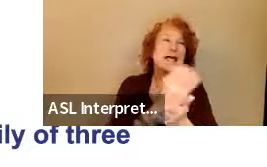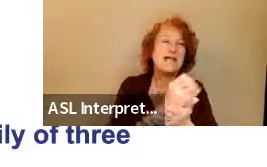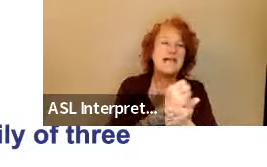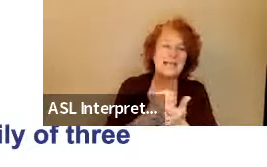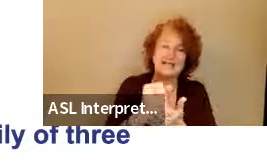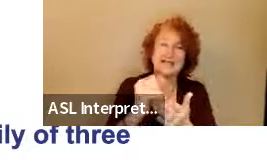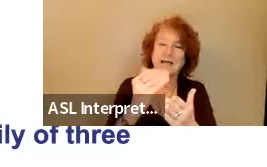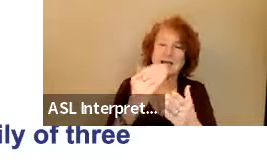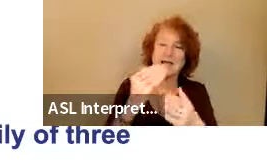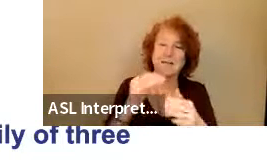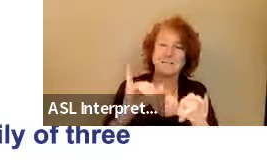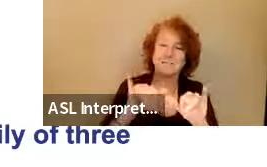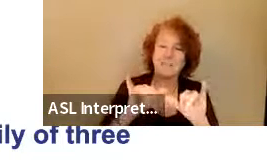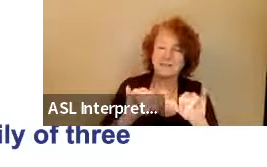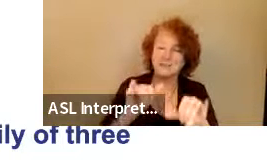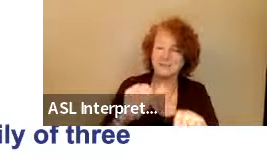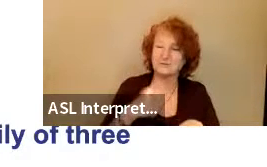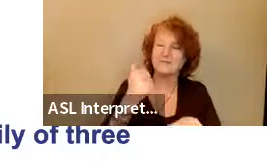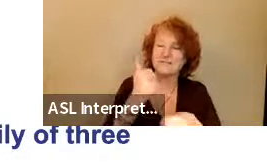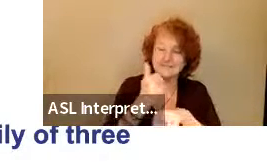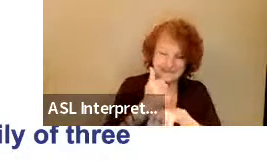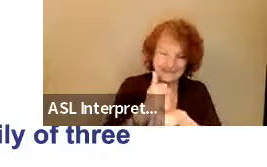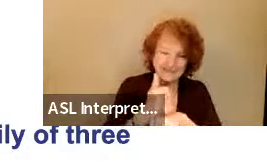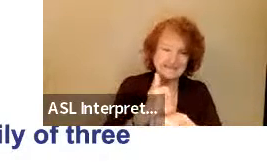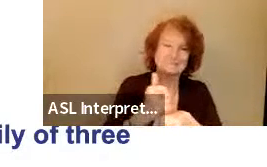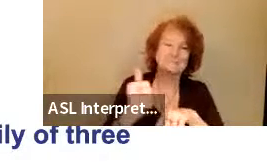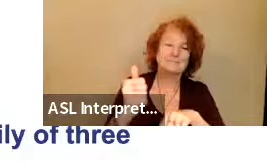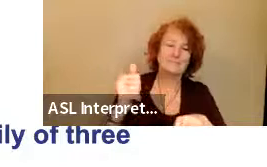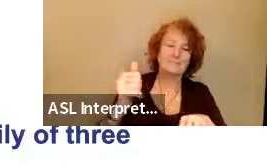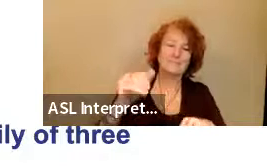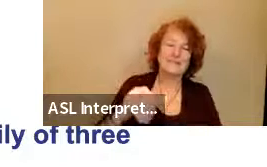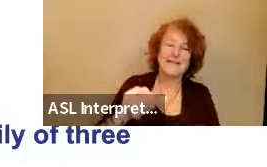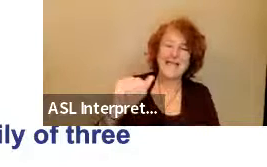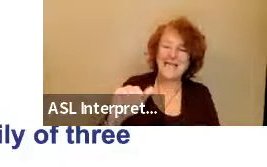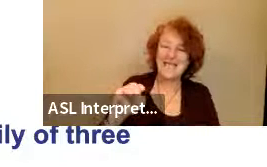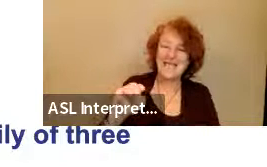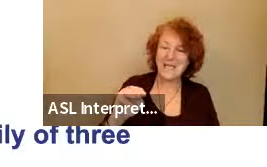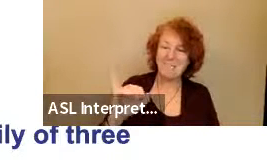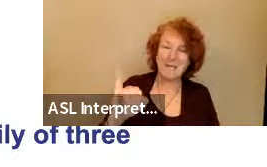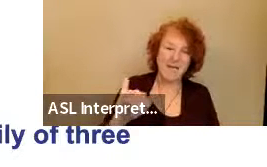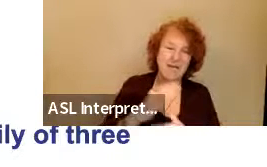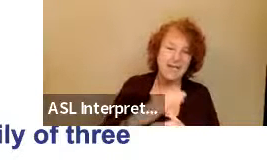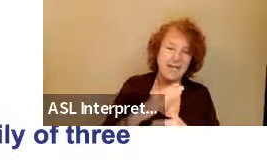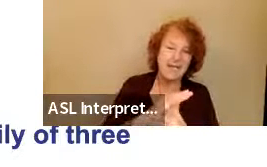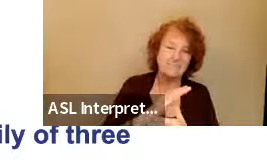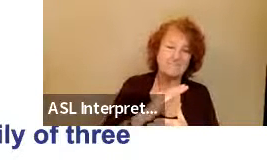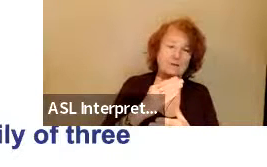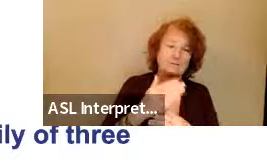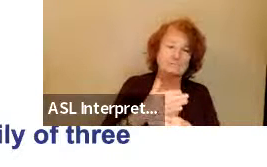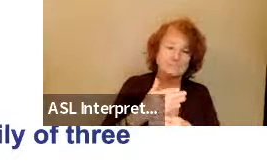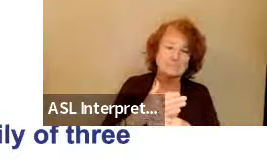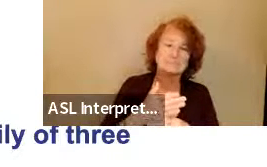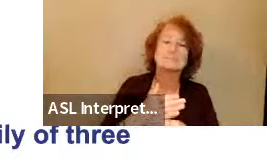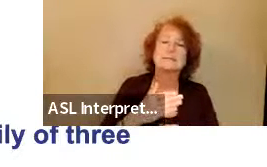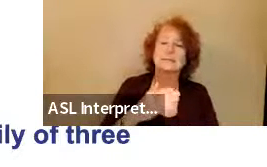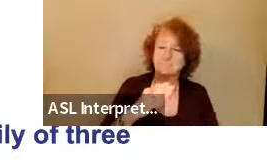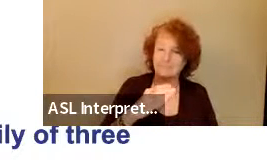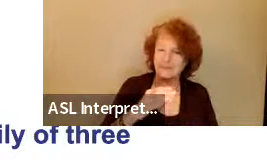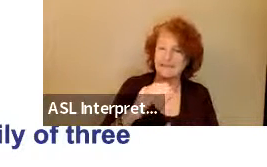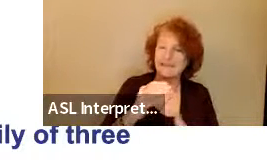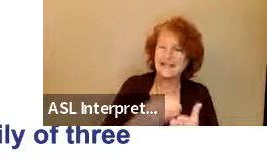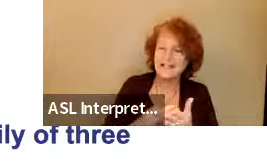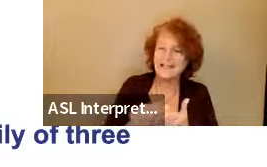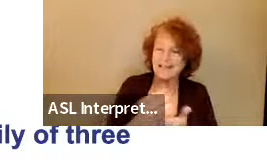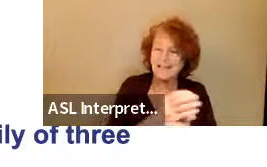Medium Income, or AMI. The AMI for UAP will be lower than 80%, where the affordability level currently is